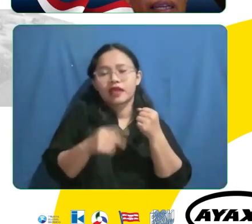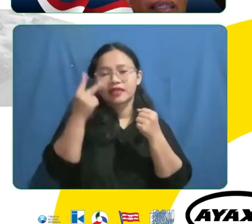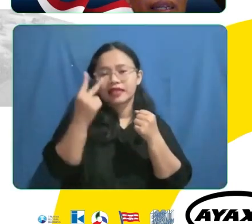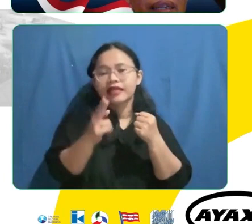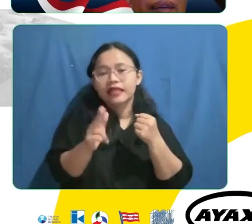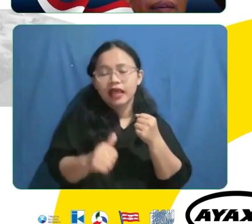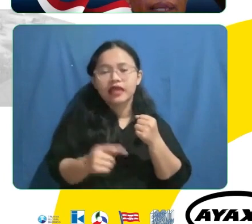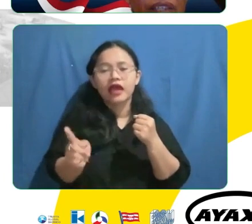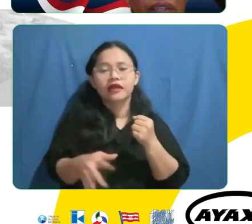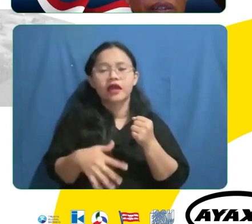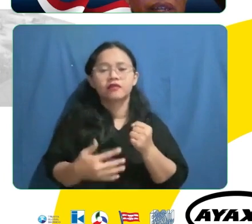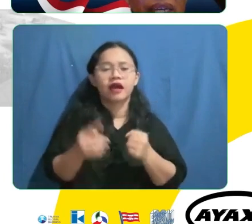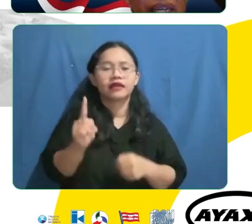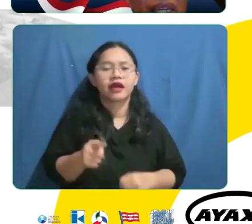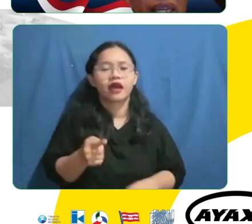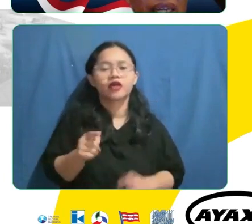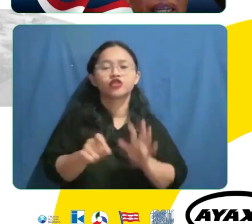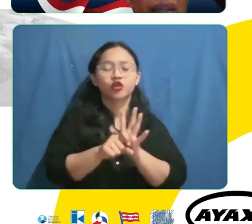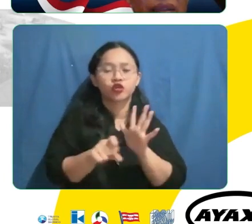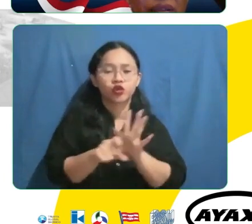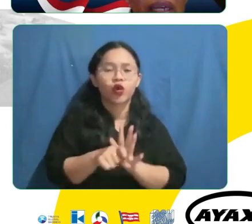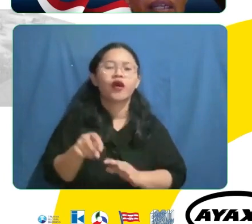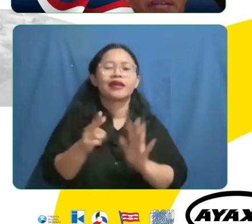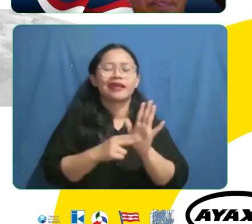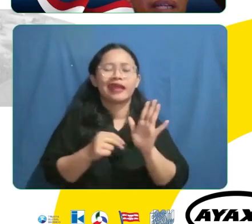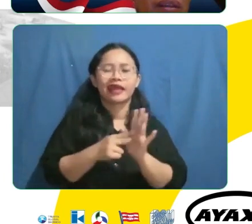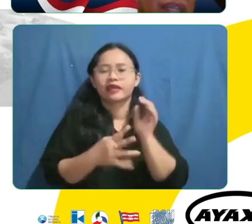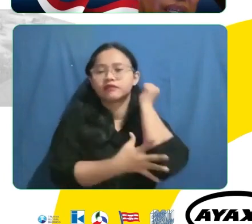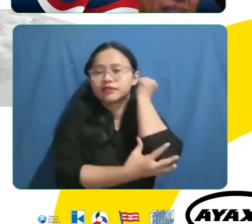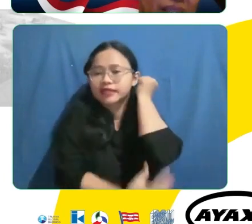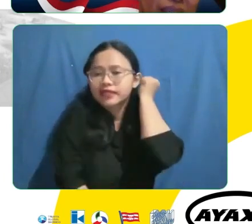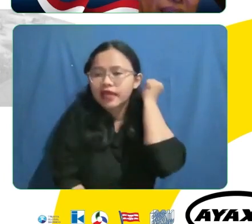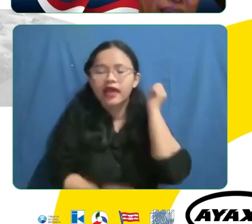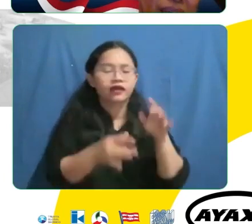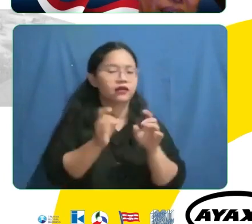this method actually, this method is